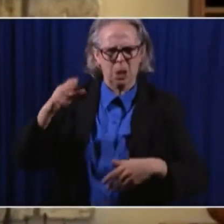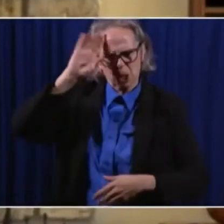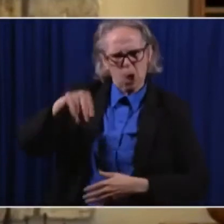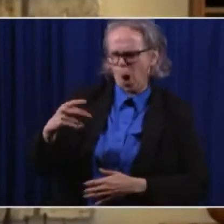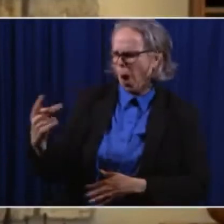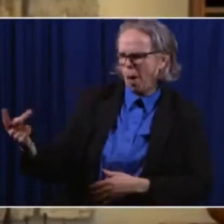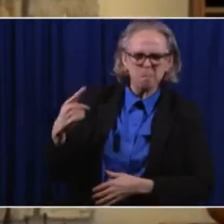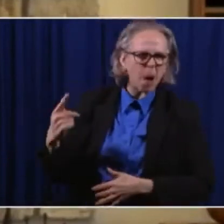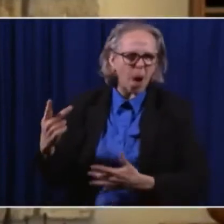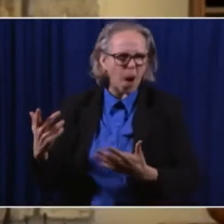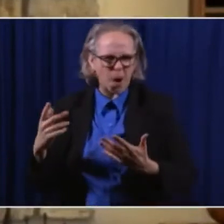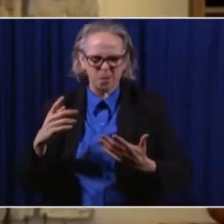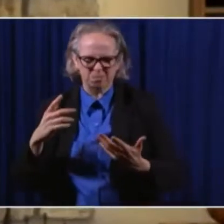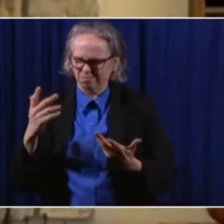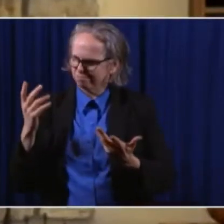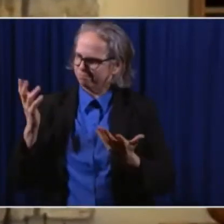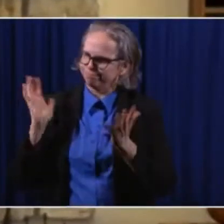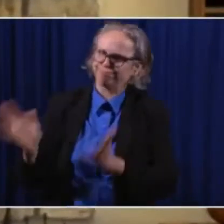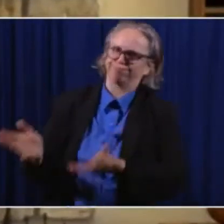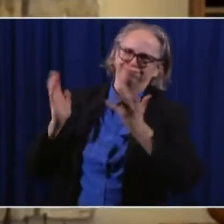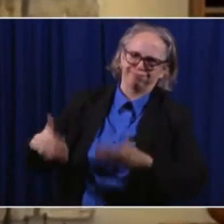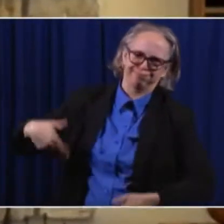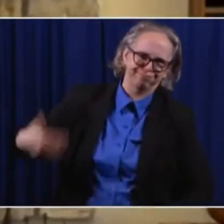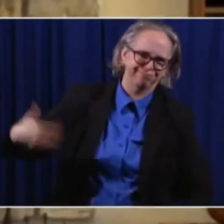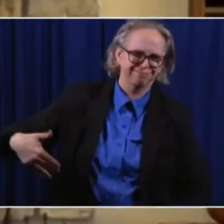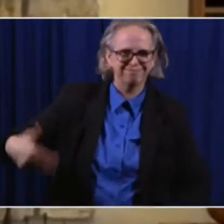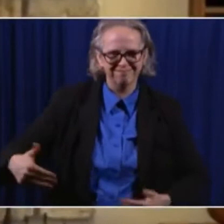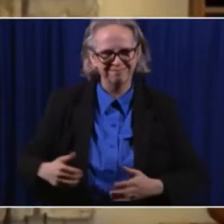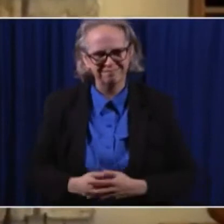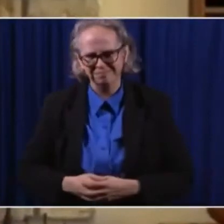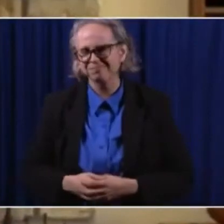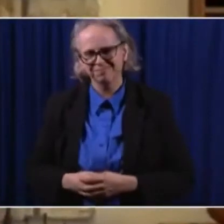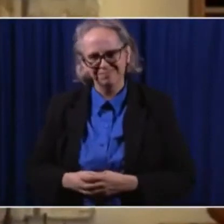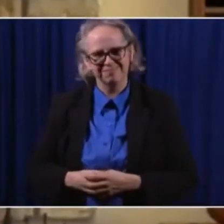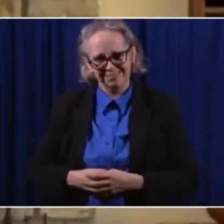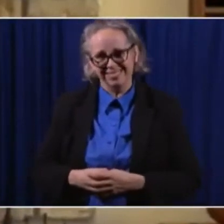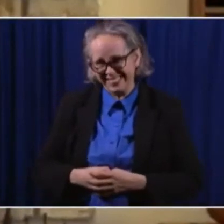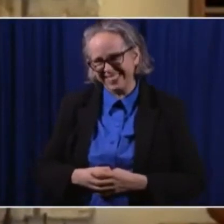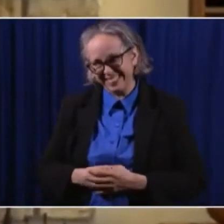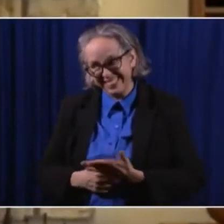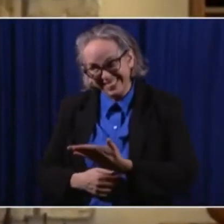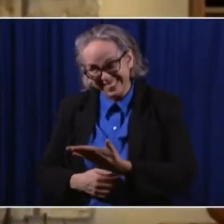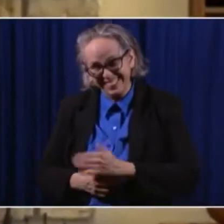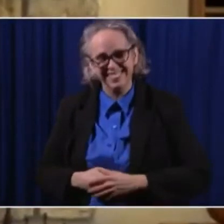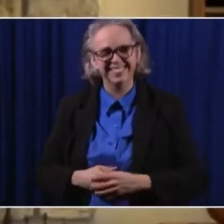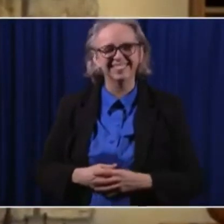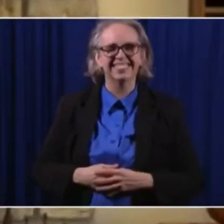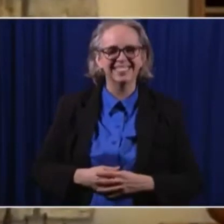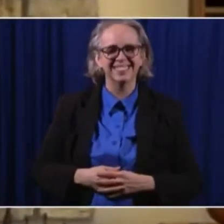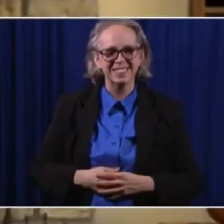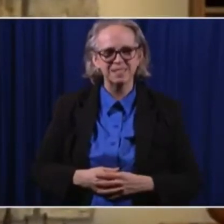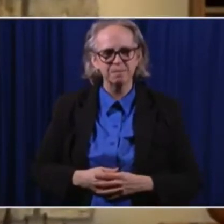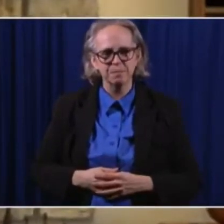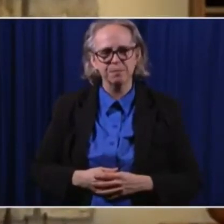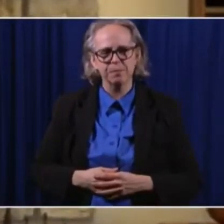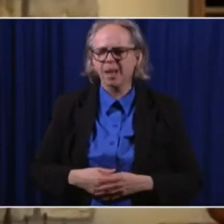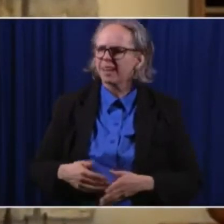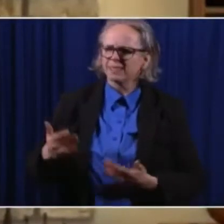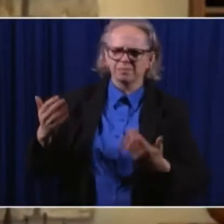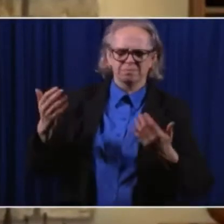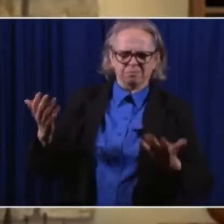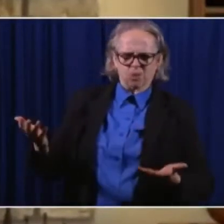We talked some before you took the position, but we've been talking a lot more since you took this position. So give us a